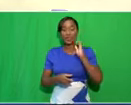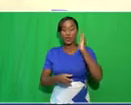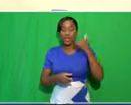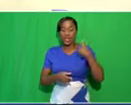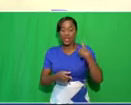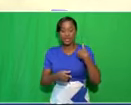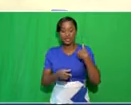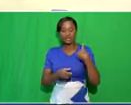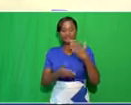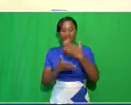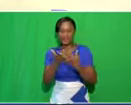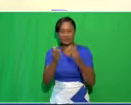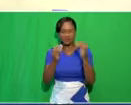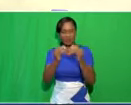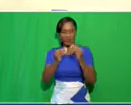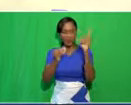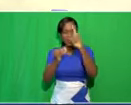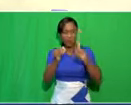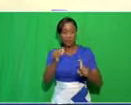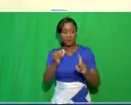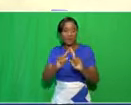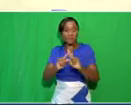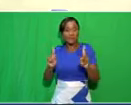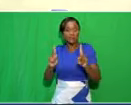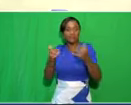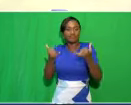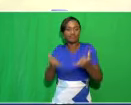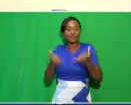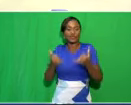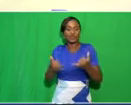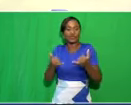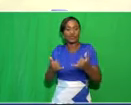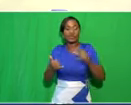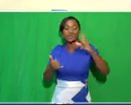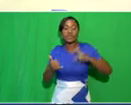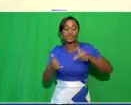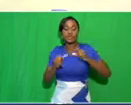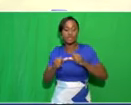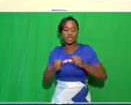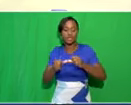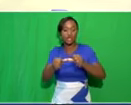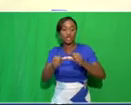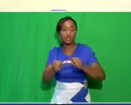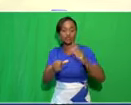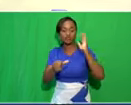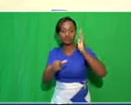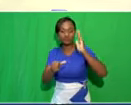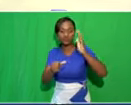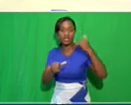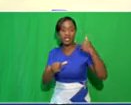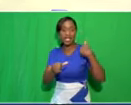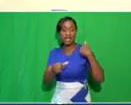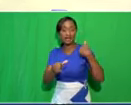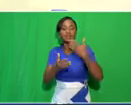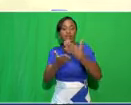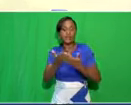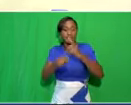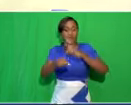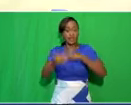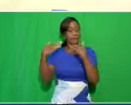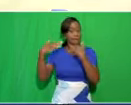into some of your questions at this time, but in fact, at this point in time, we need to continue with the conversation because we do have some time